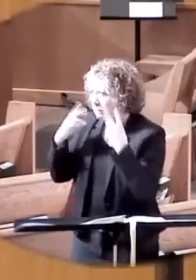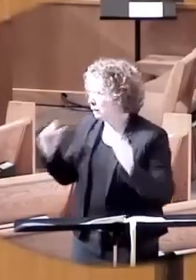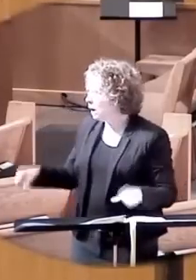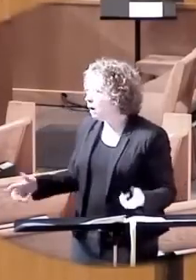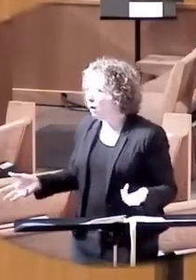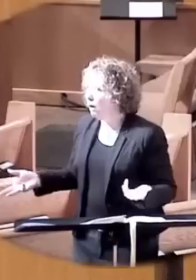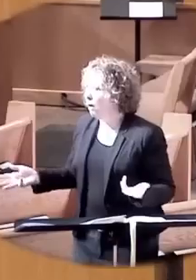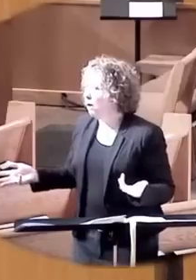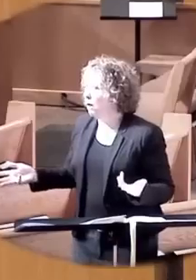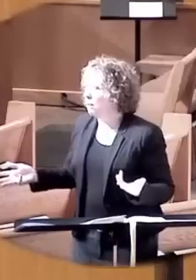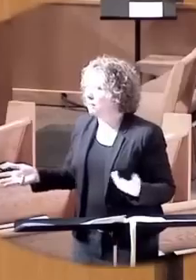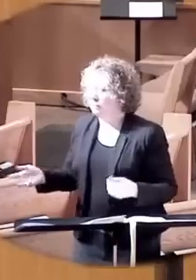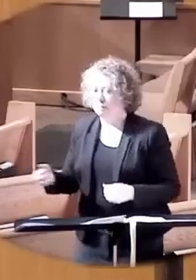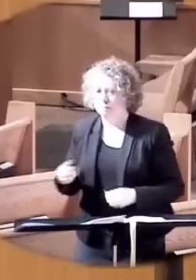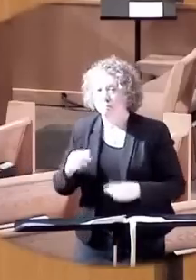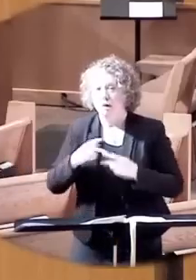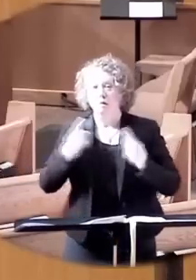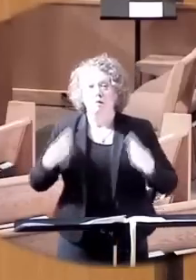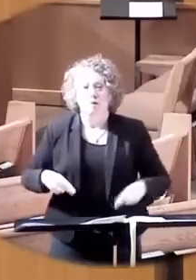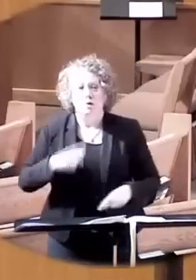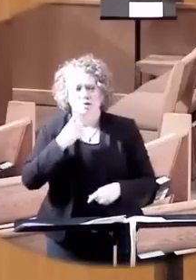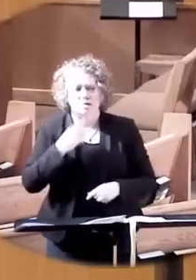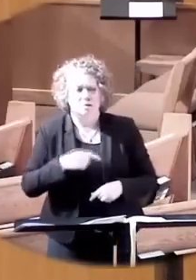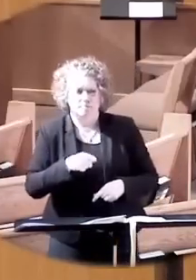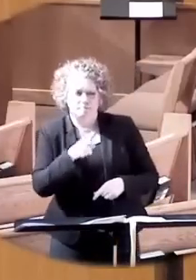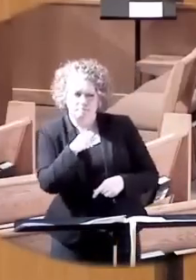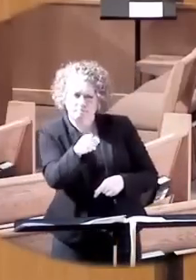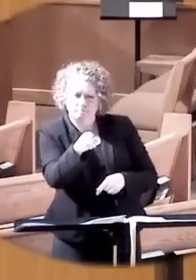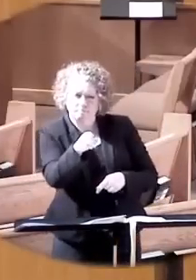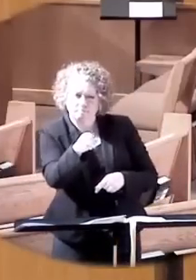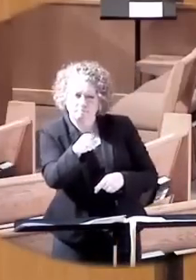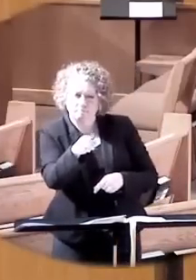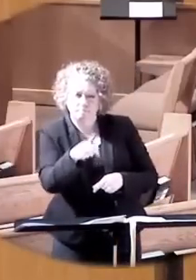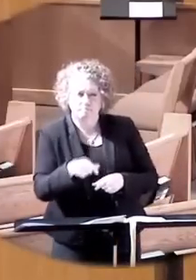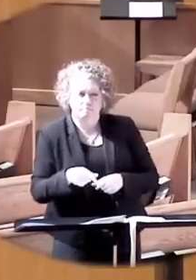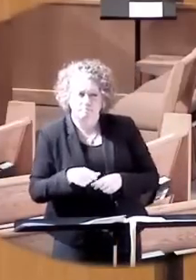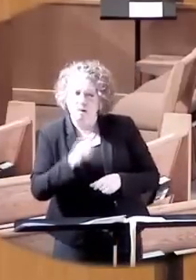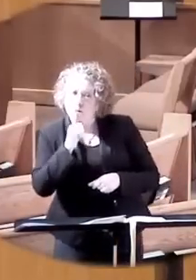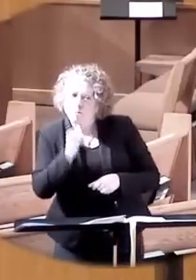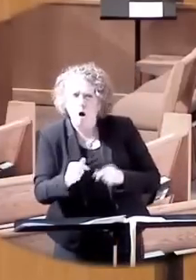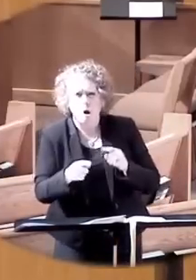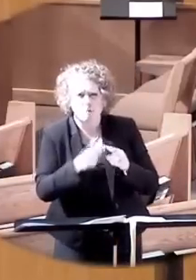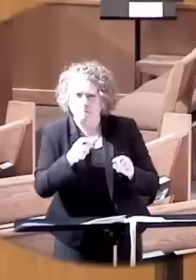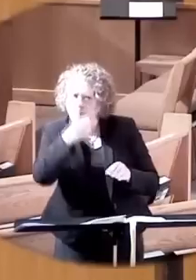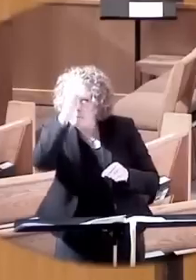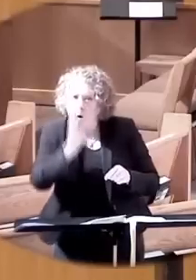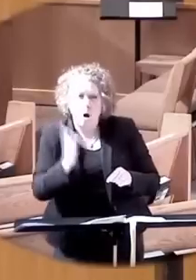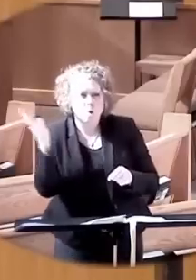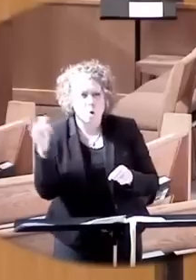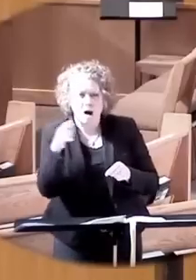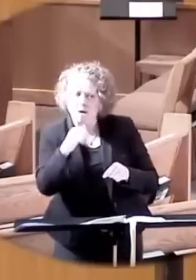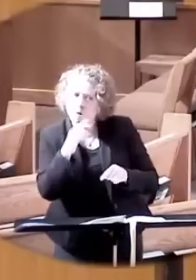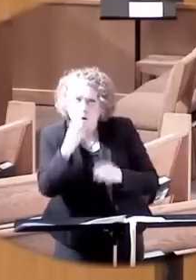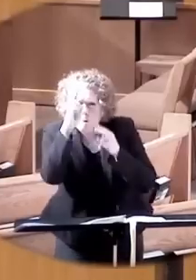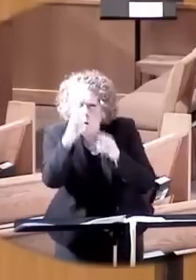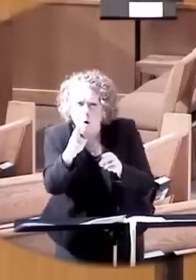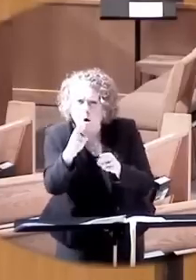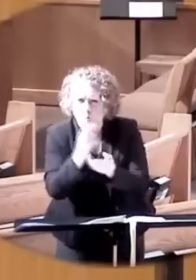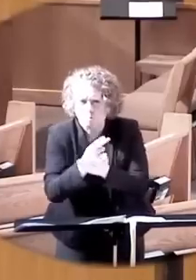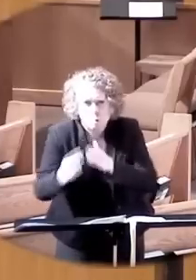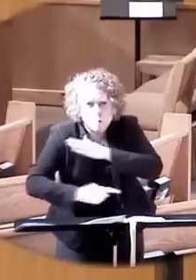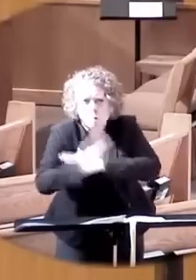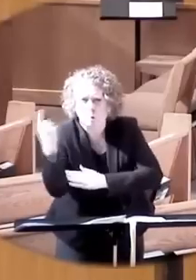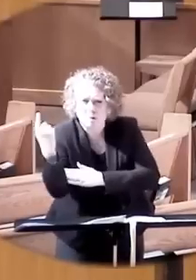said, "This man is not from God, because he does not keep the Sabbath." But others